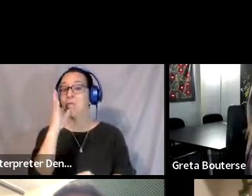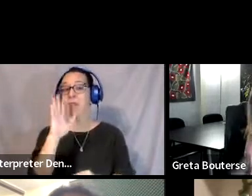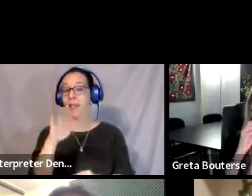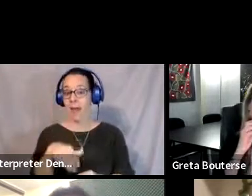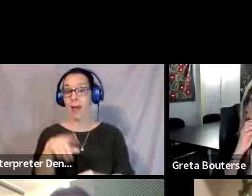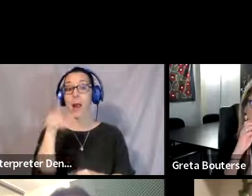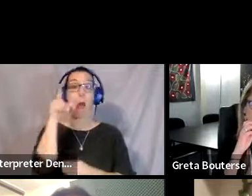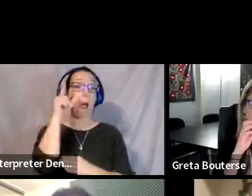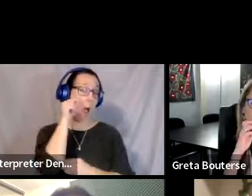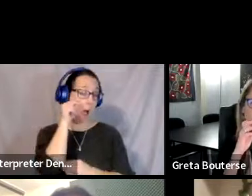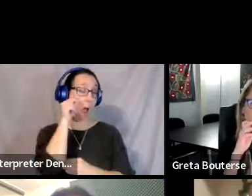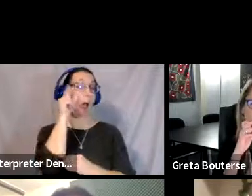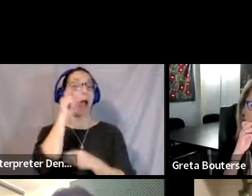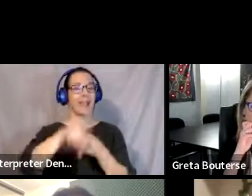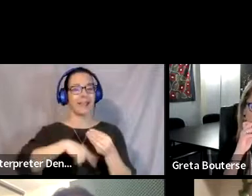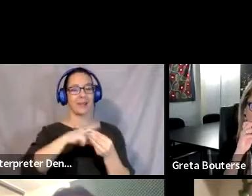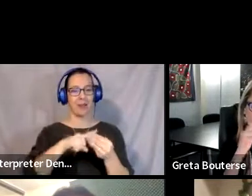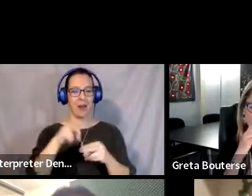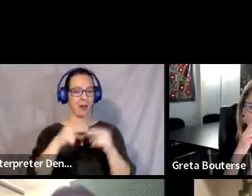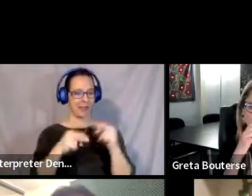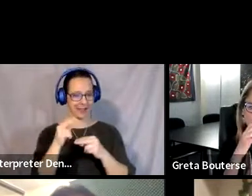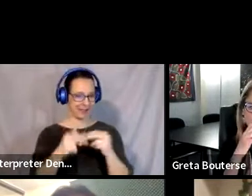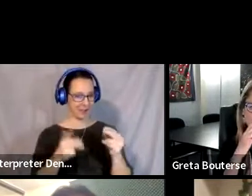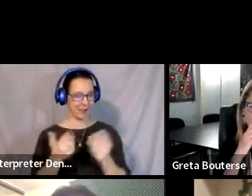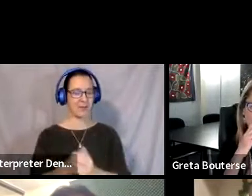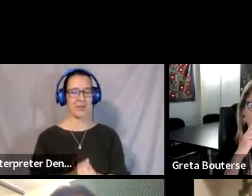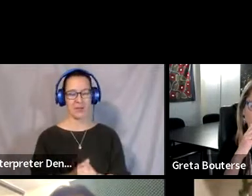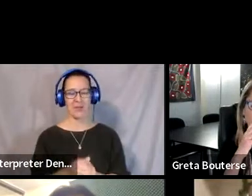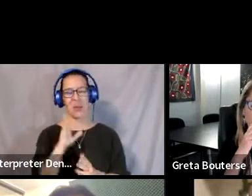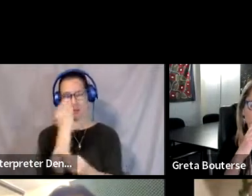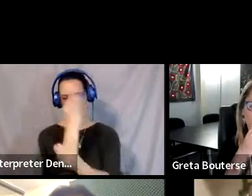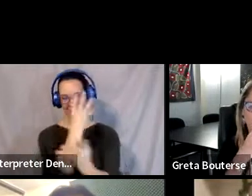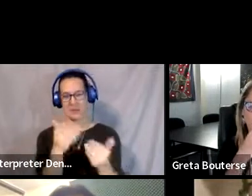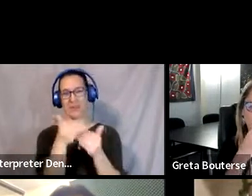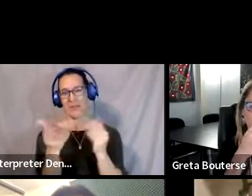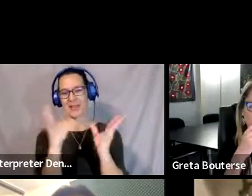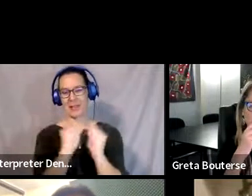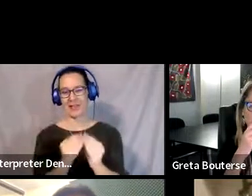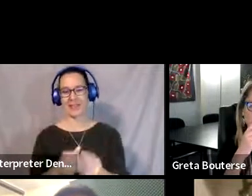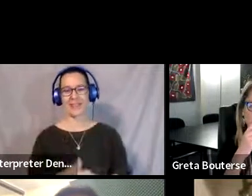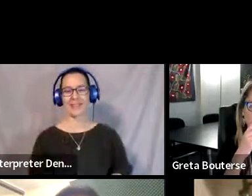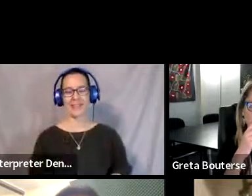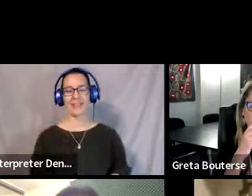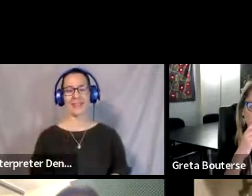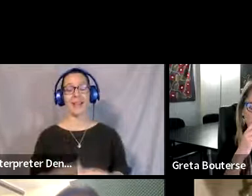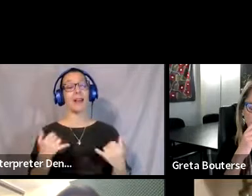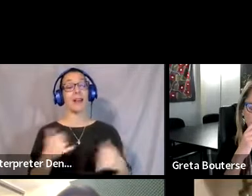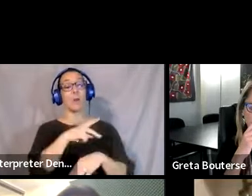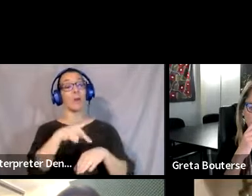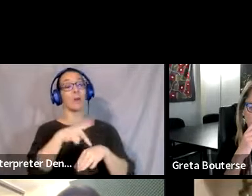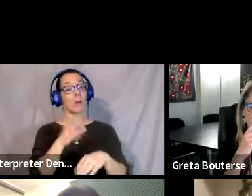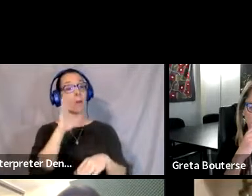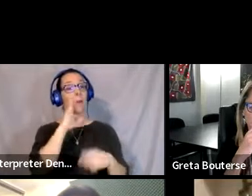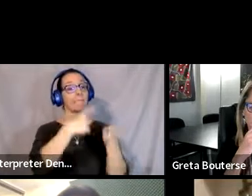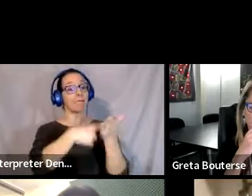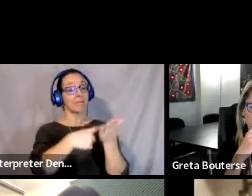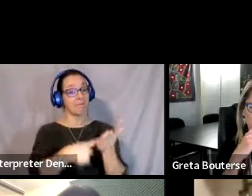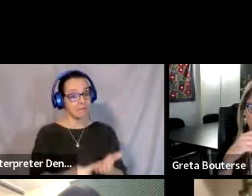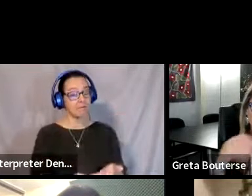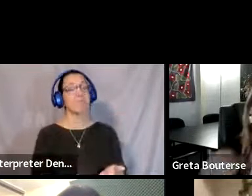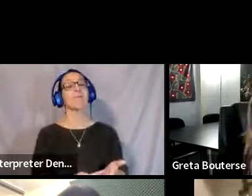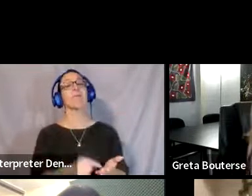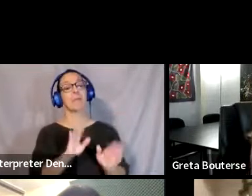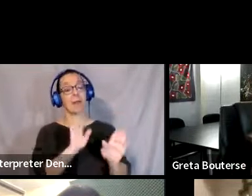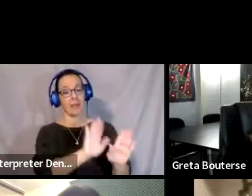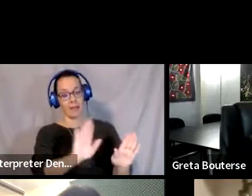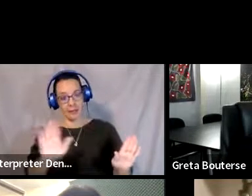wink. So with that, the principals are going to cover a number of items, and then we'll move on, and